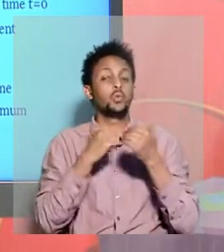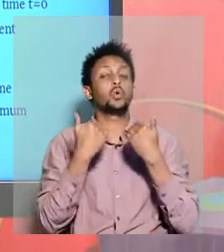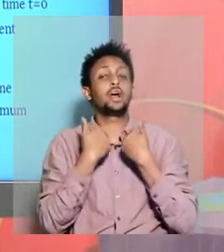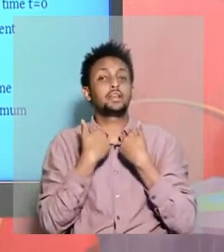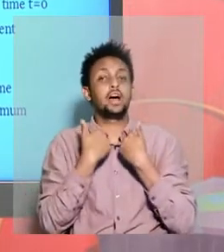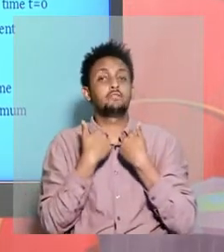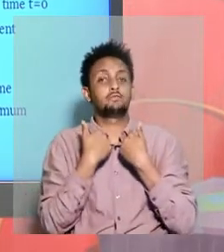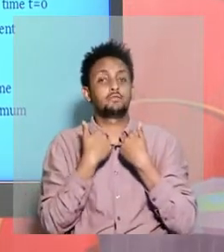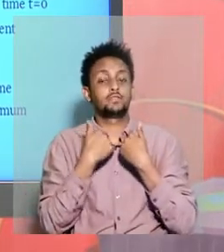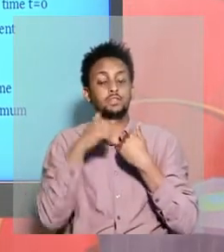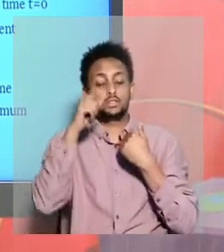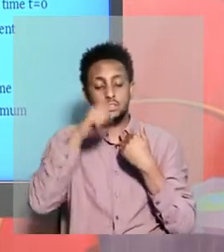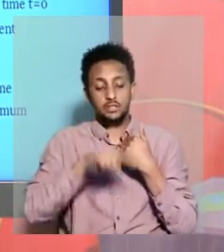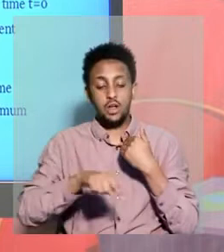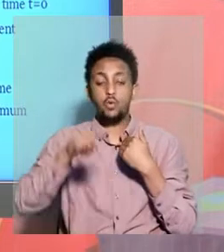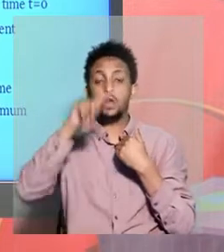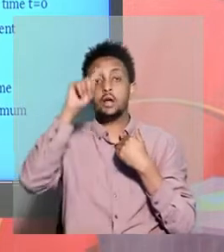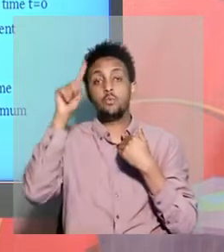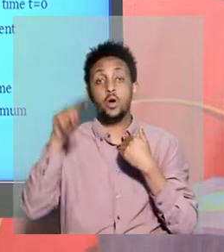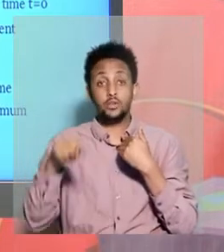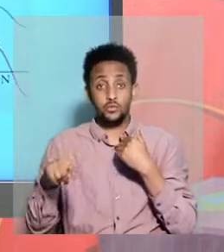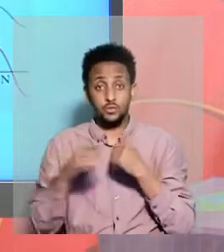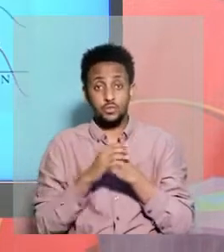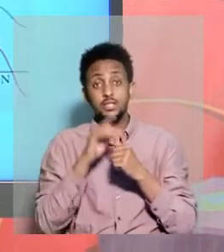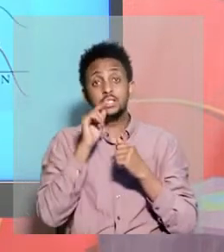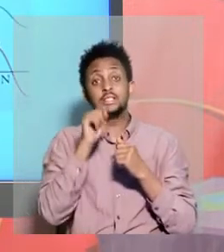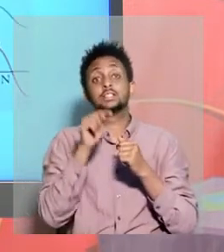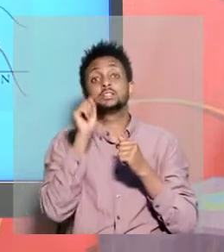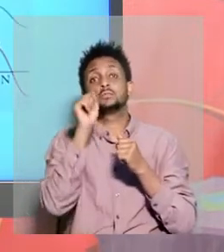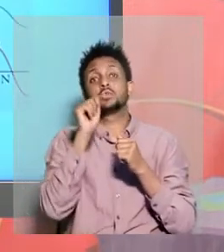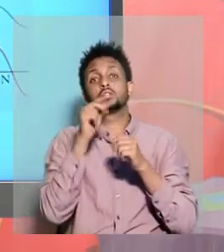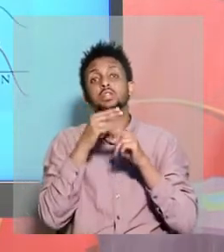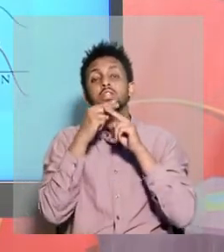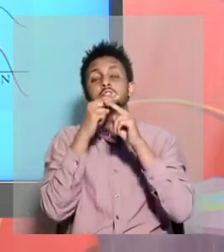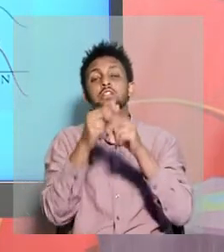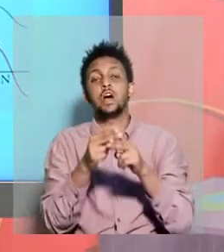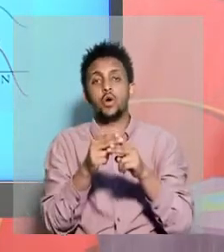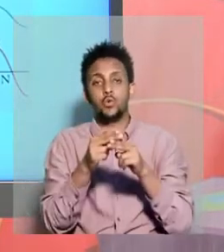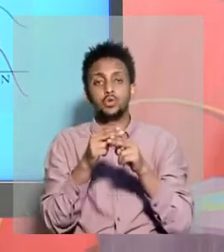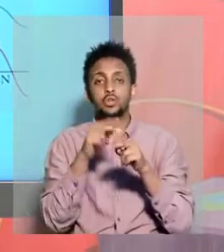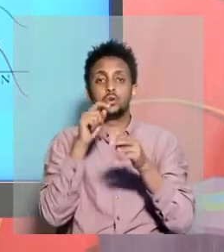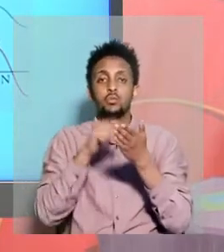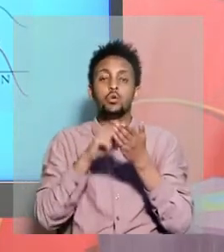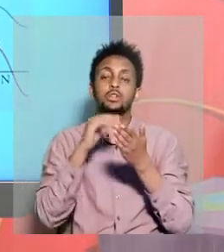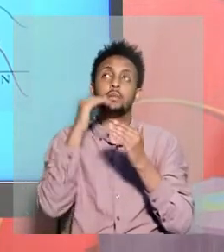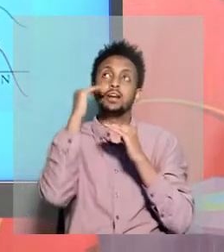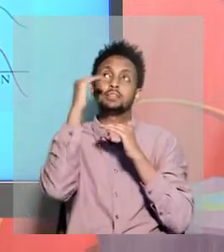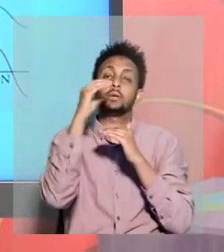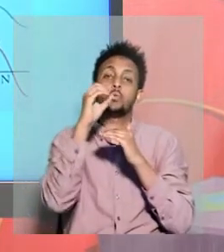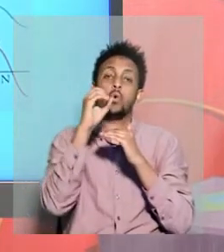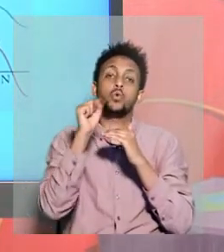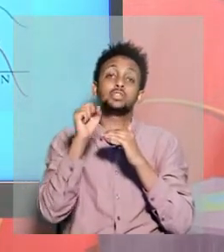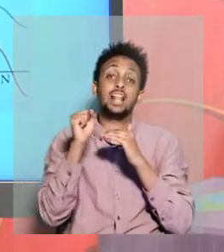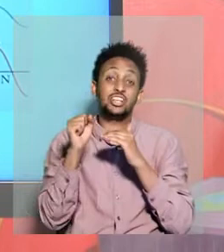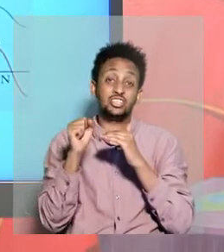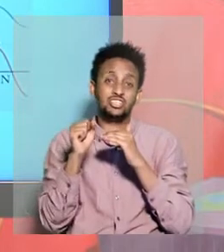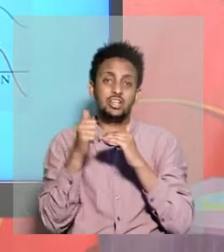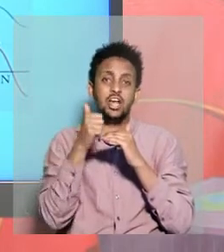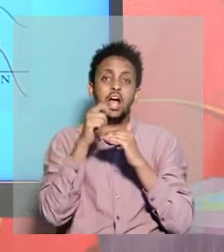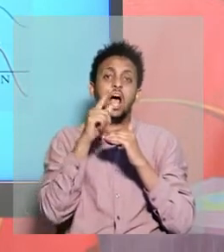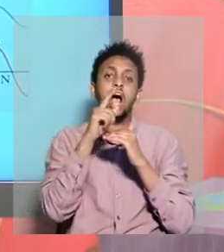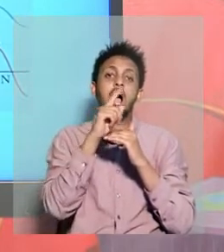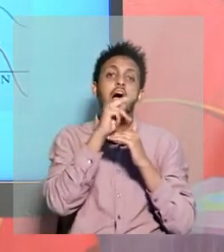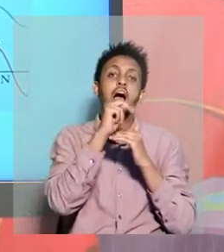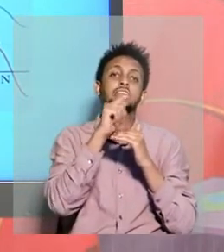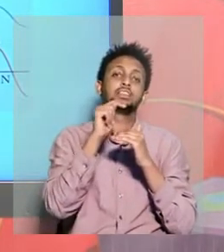have up and down points. And these points are known to be points with maximum oscillation is known to be